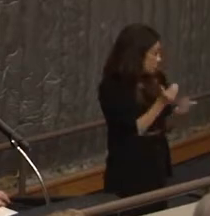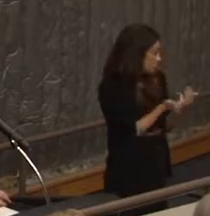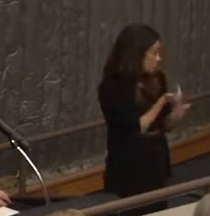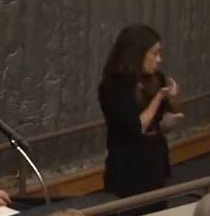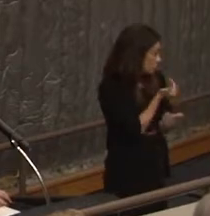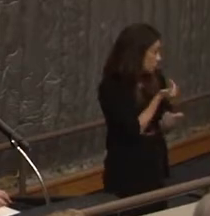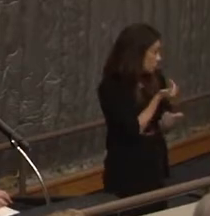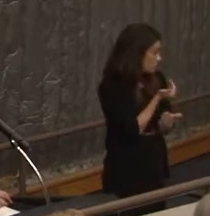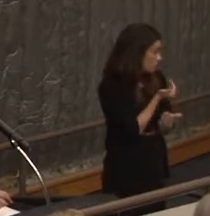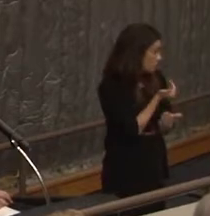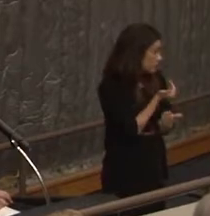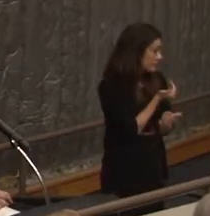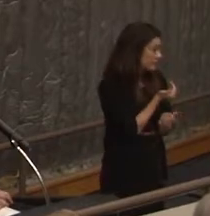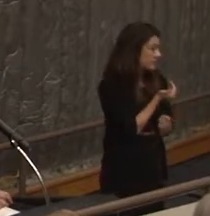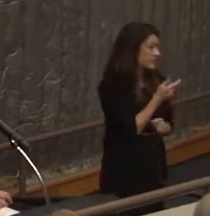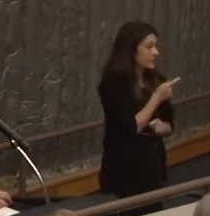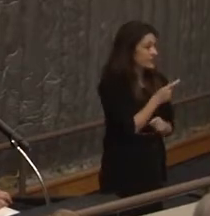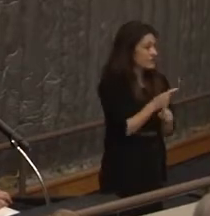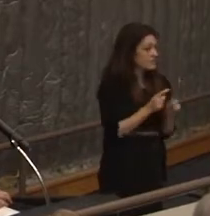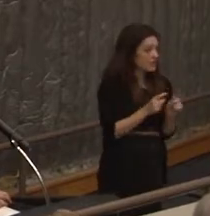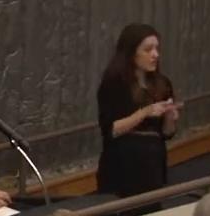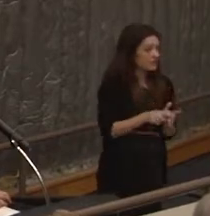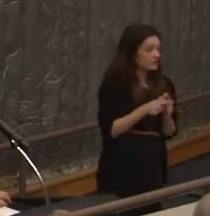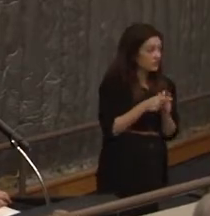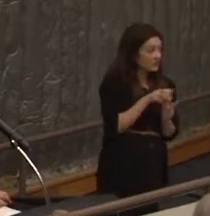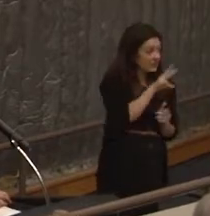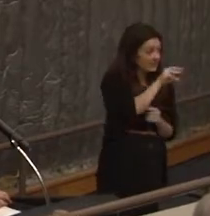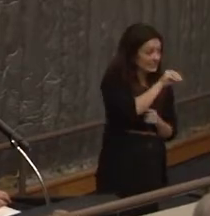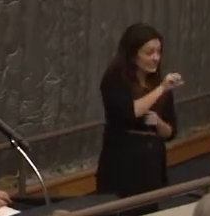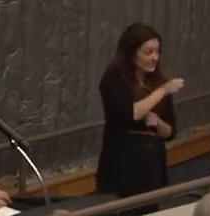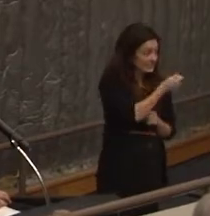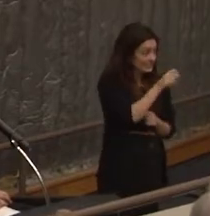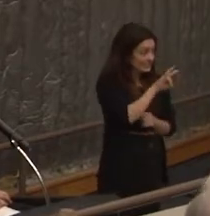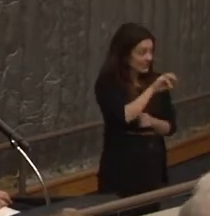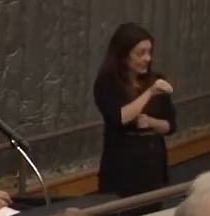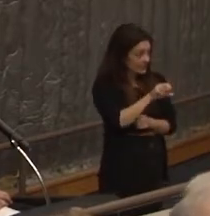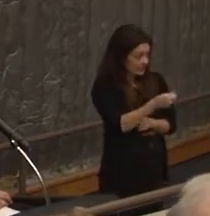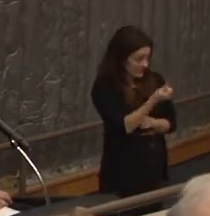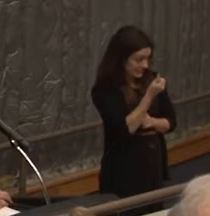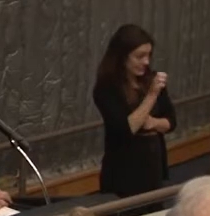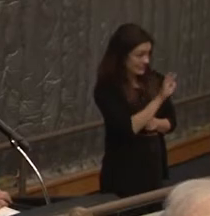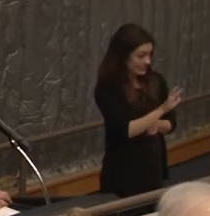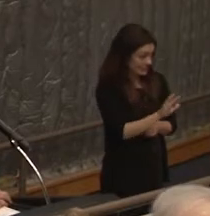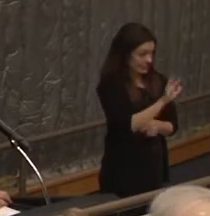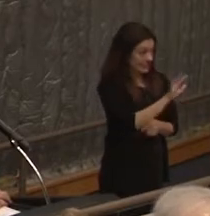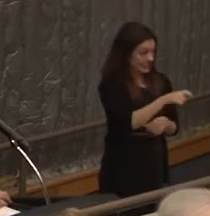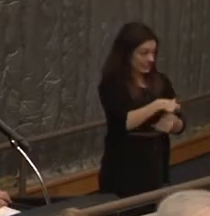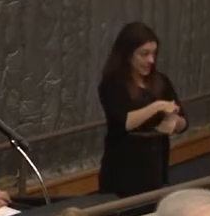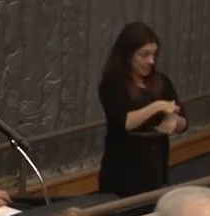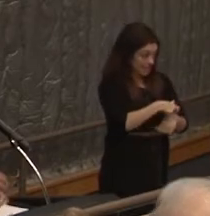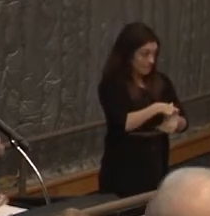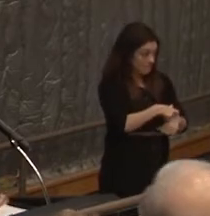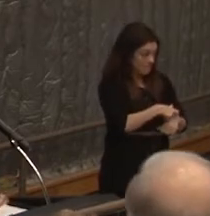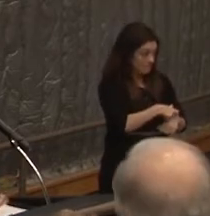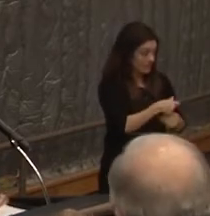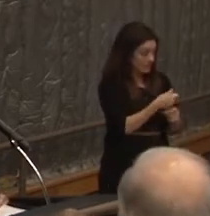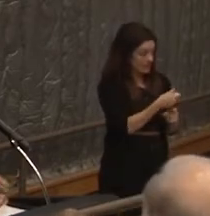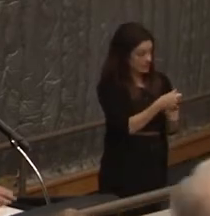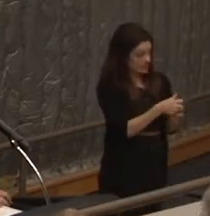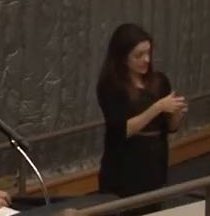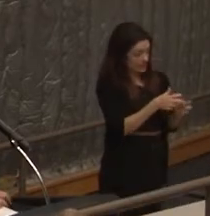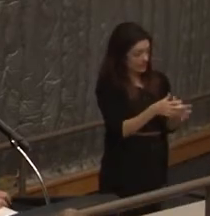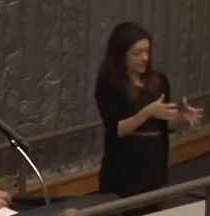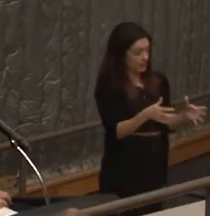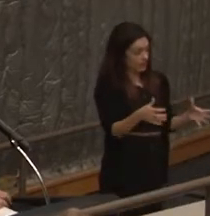my, but it's really started in the 60s and 70s. And it's continually expanded. As I said, we